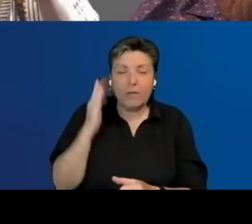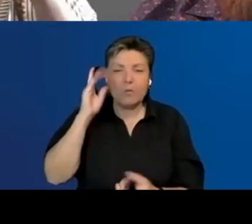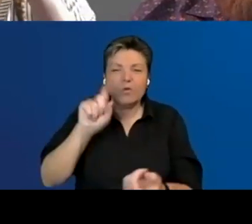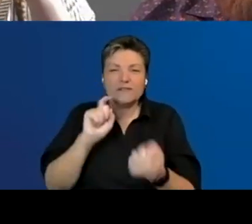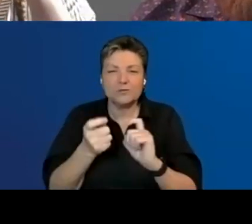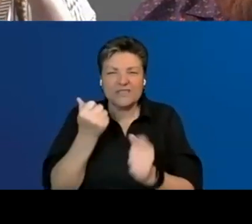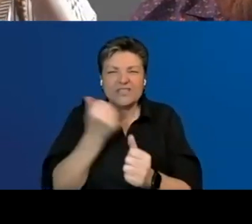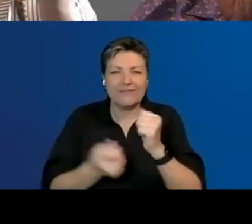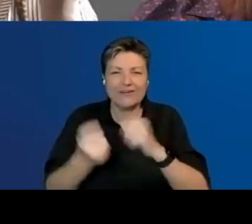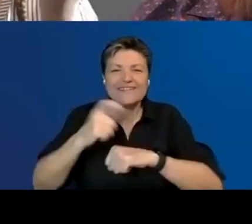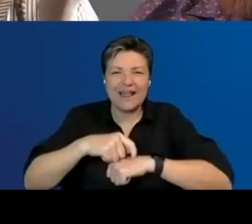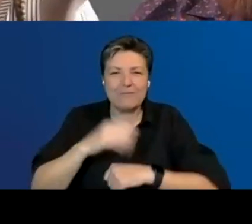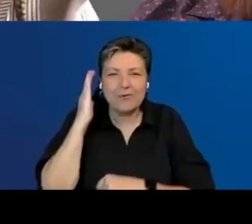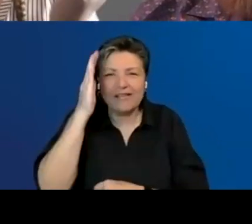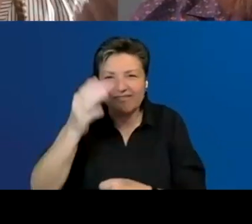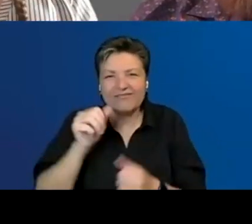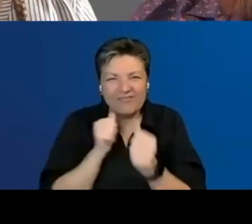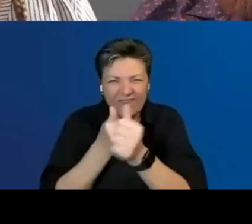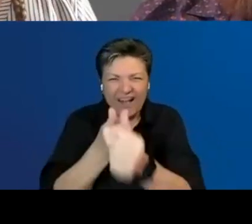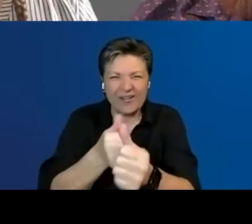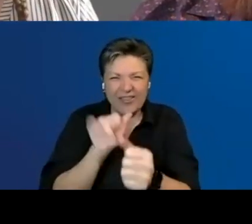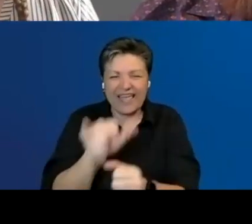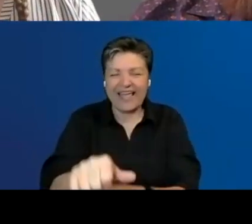Yeah. confusing.